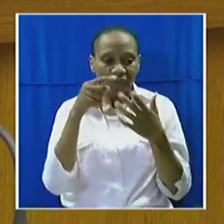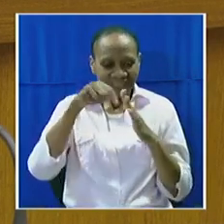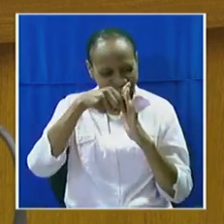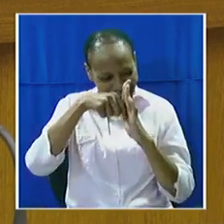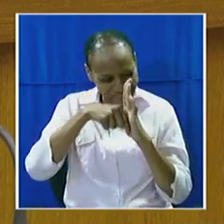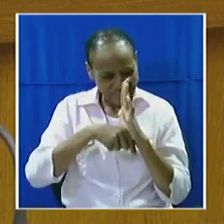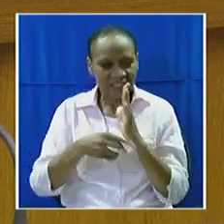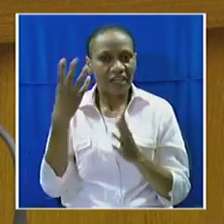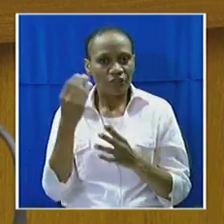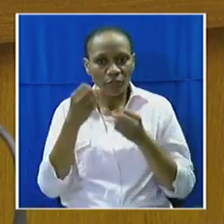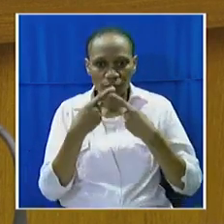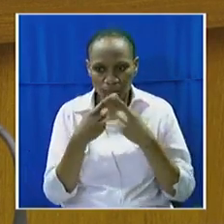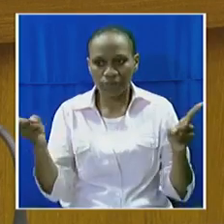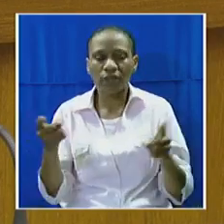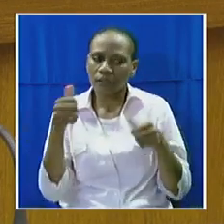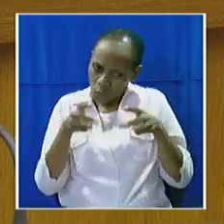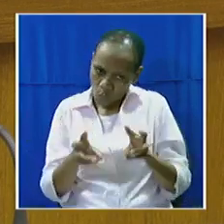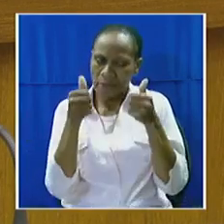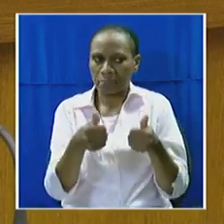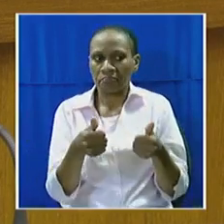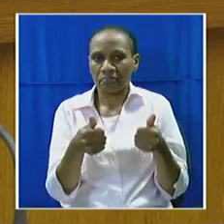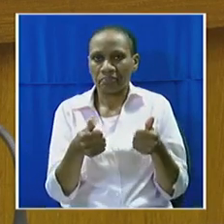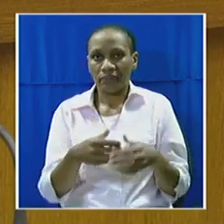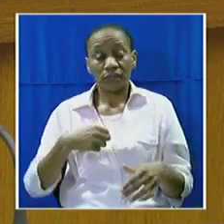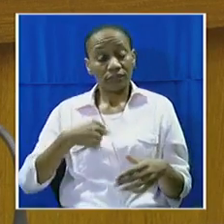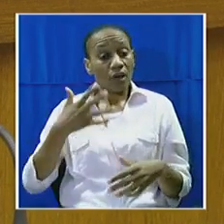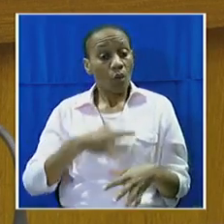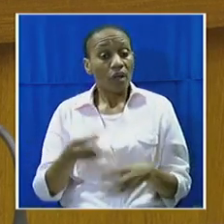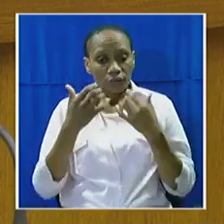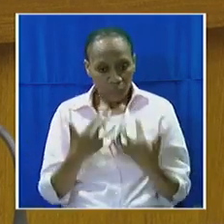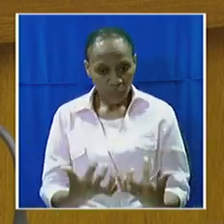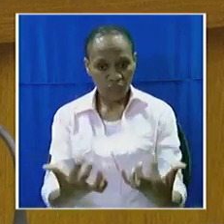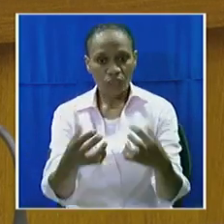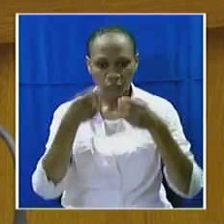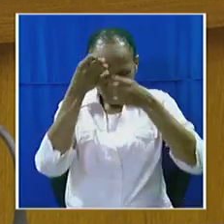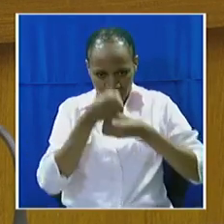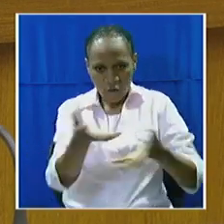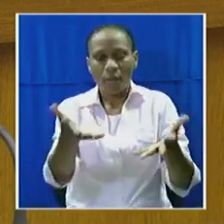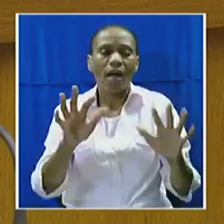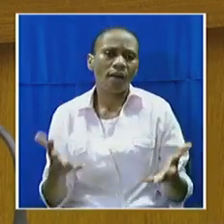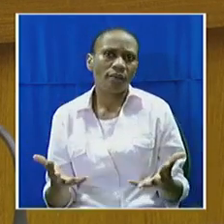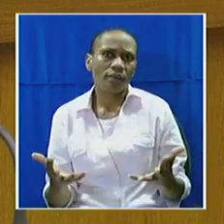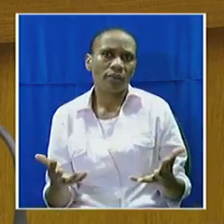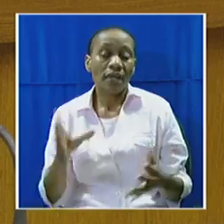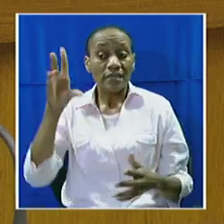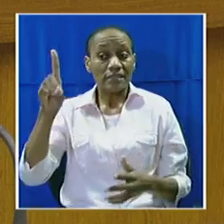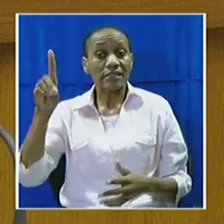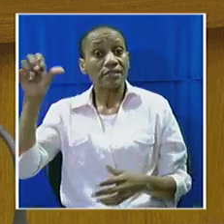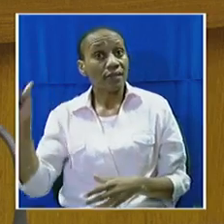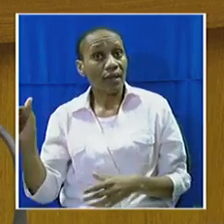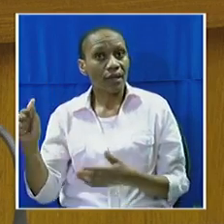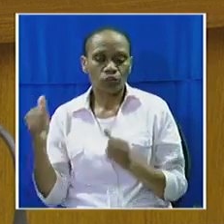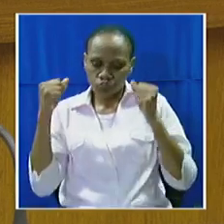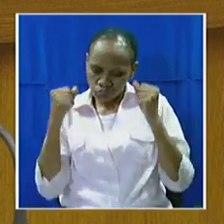most updated information. Our assurance to the people of South Africa is this: the DA